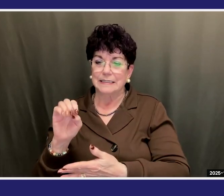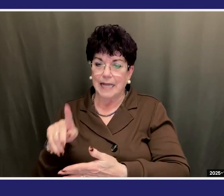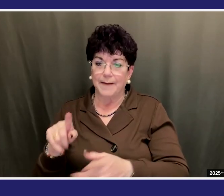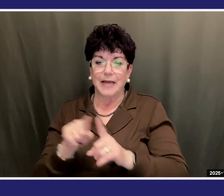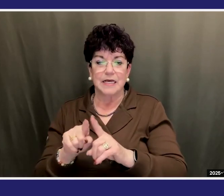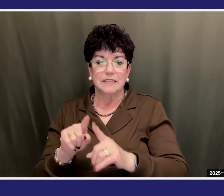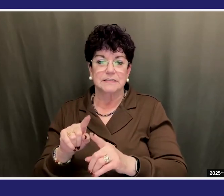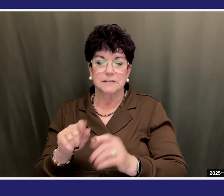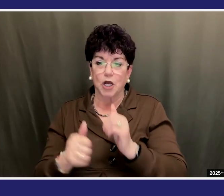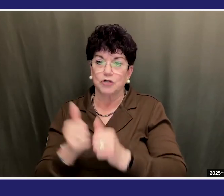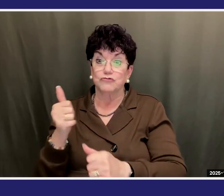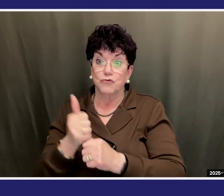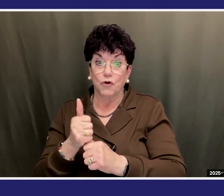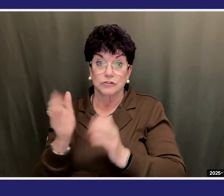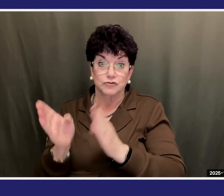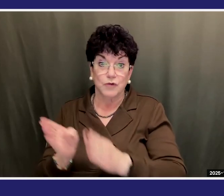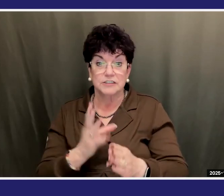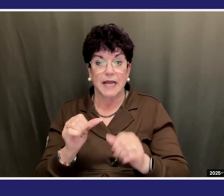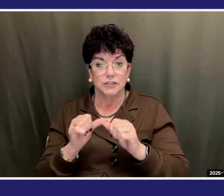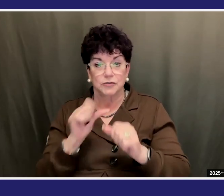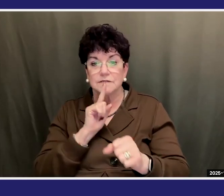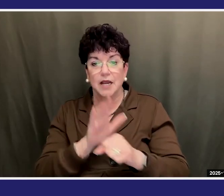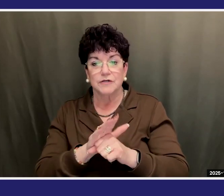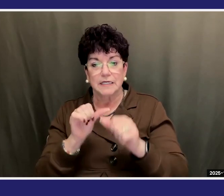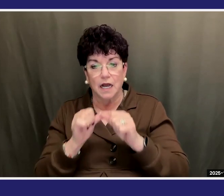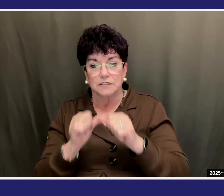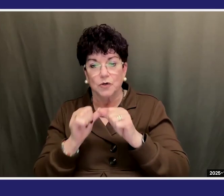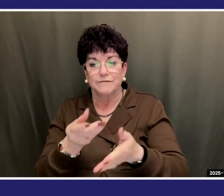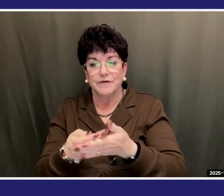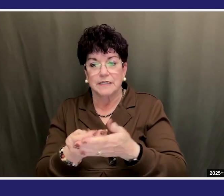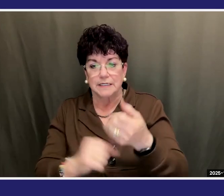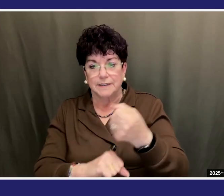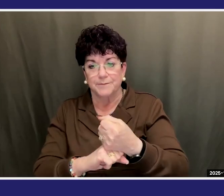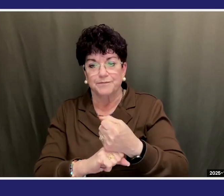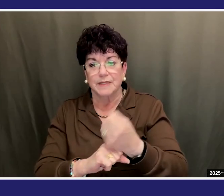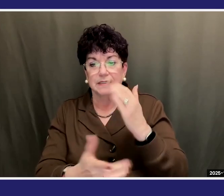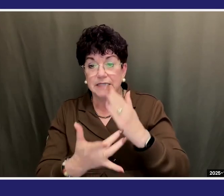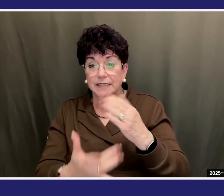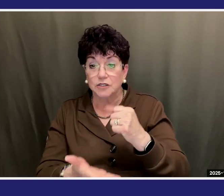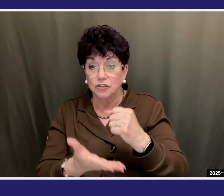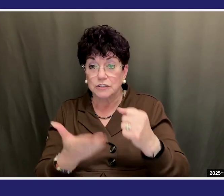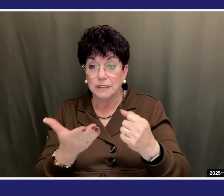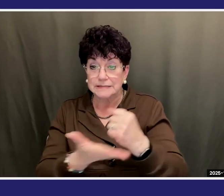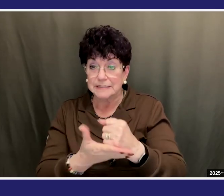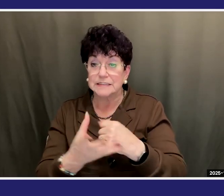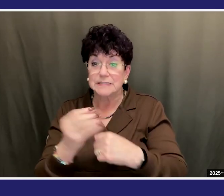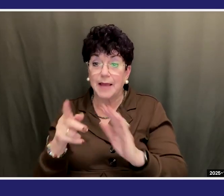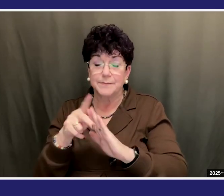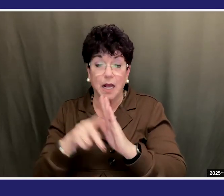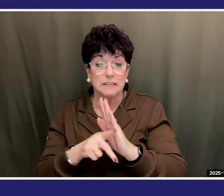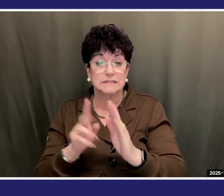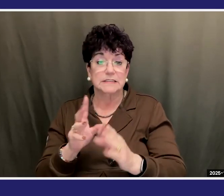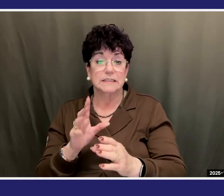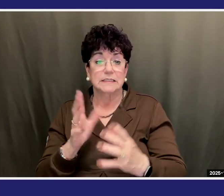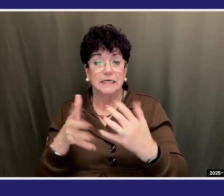to ensure ongoing funding, technical assistance, and policy integration so that CDEPs are